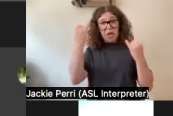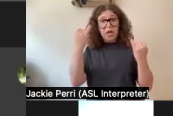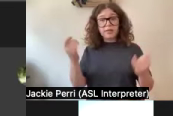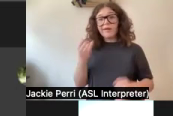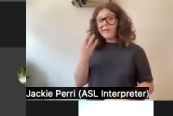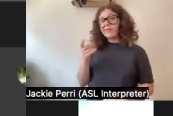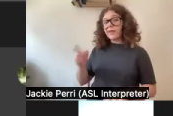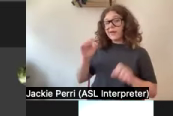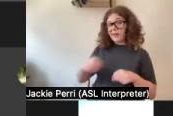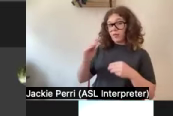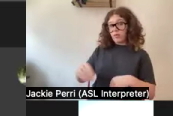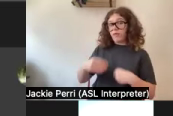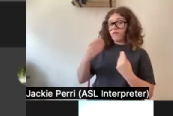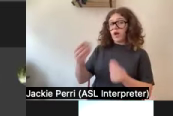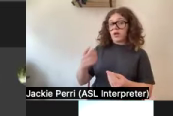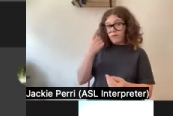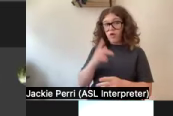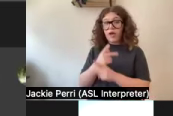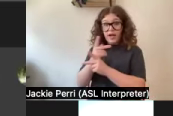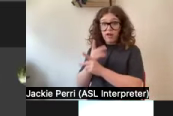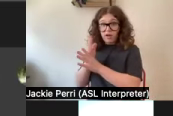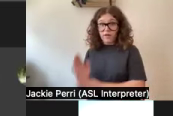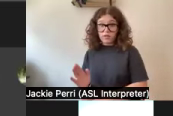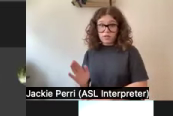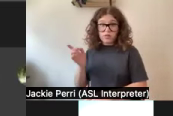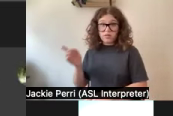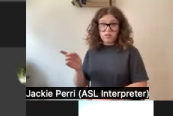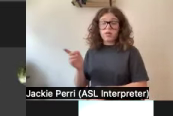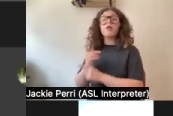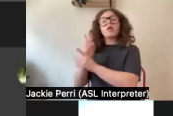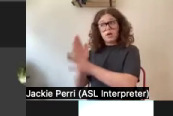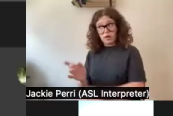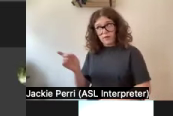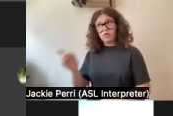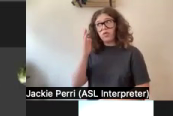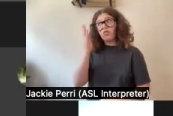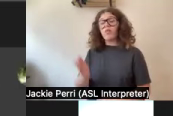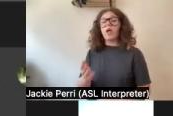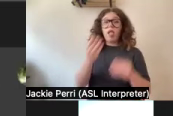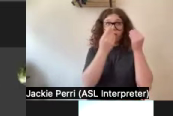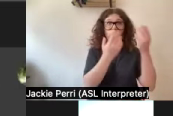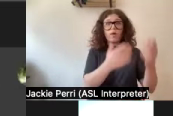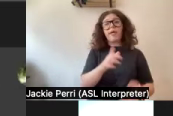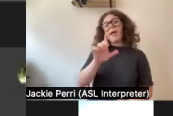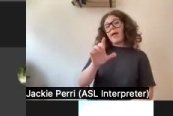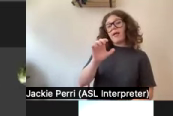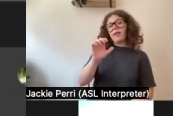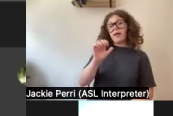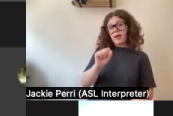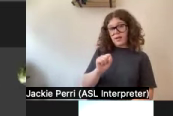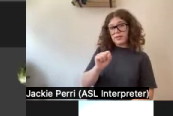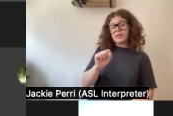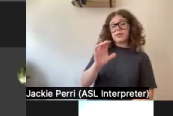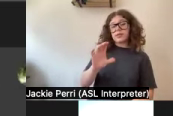to caregivers, that the caregivers would then inform how the LSC or local school council can allocate funds